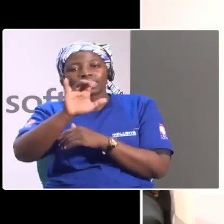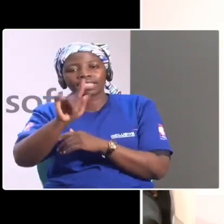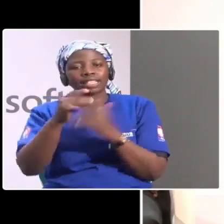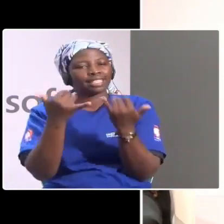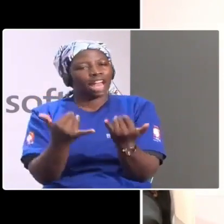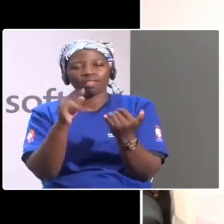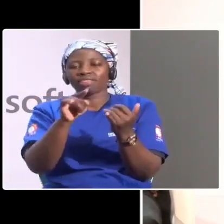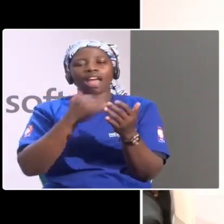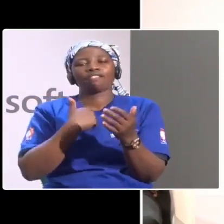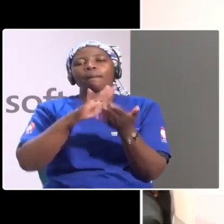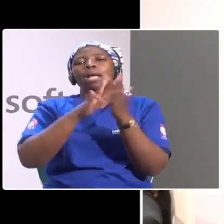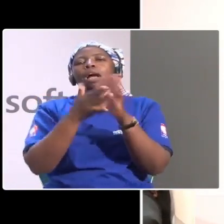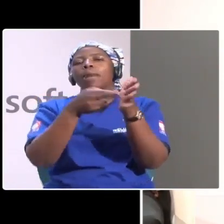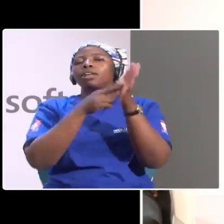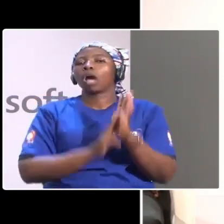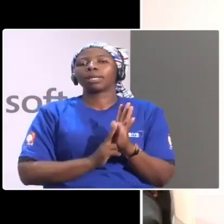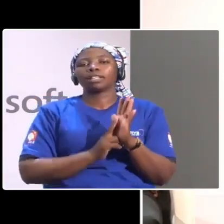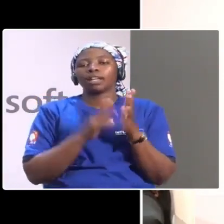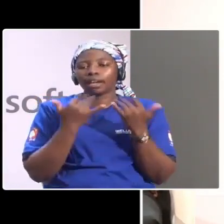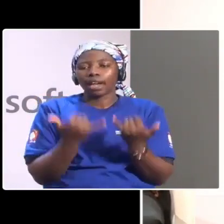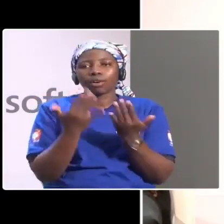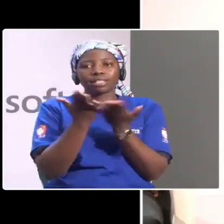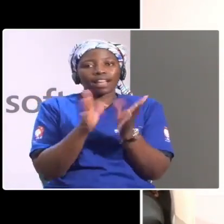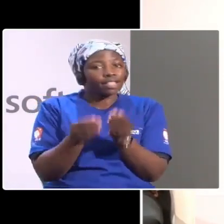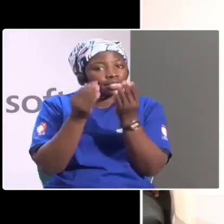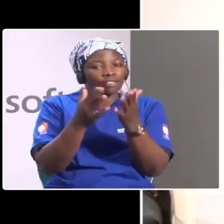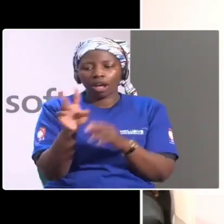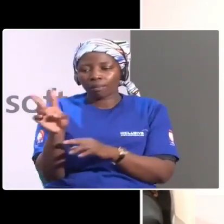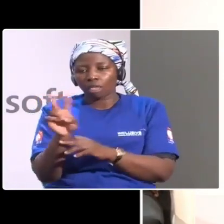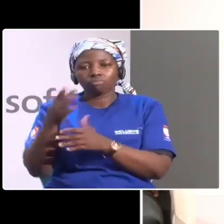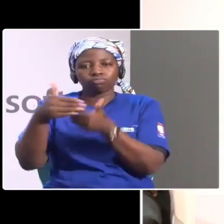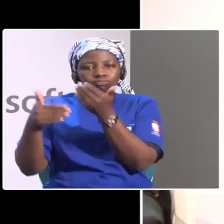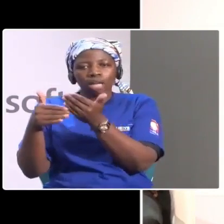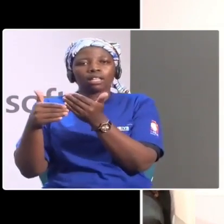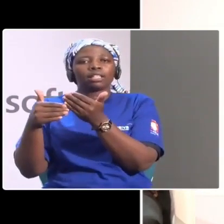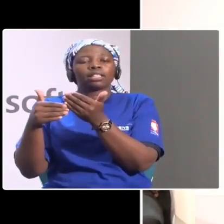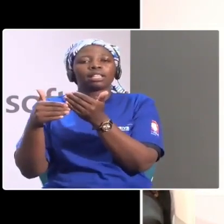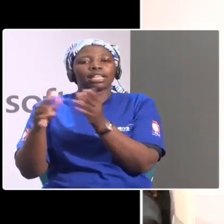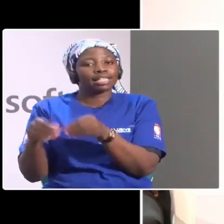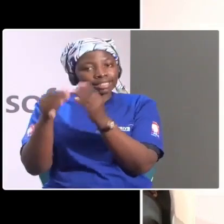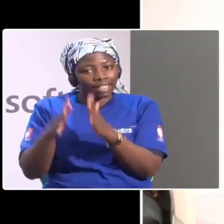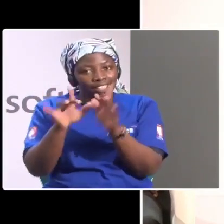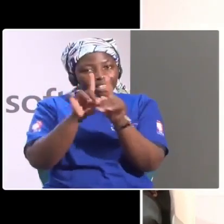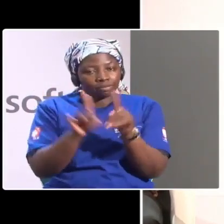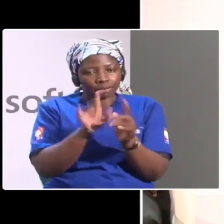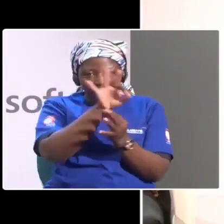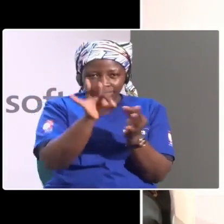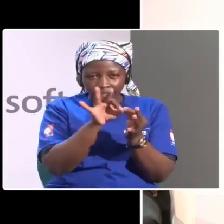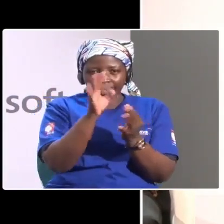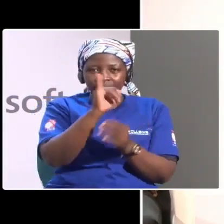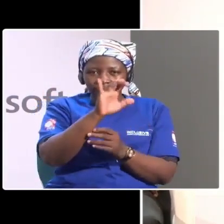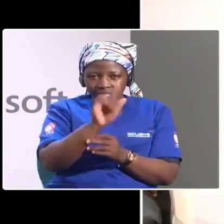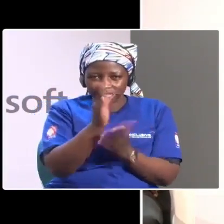it a requirement. And now our service providers, both infrastructure providers and specific ICT service